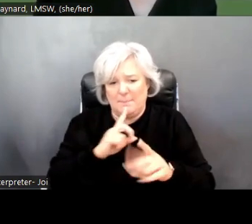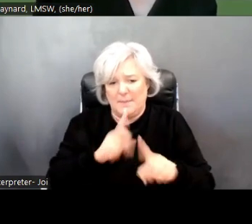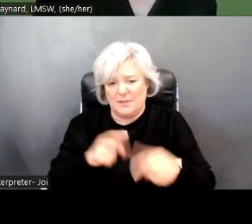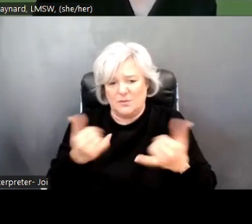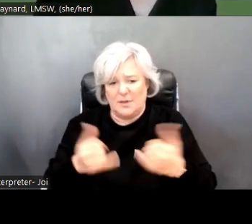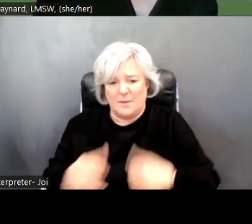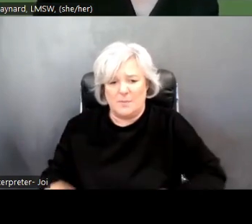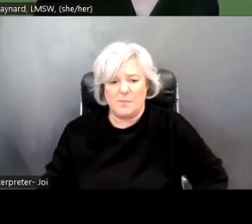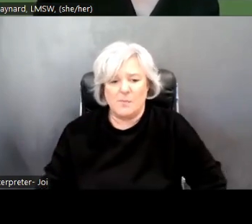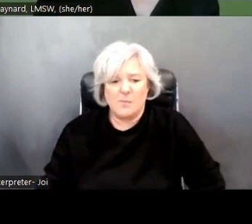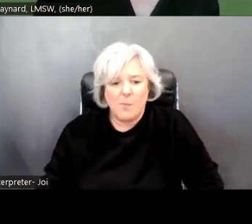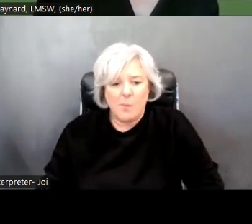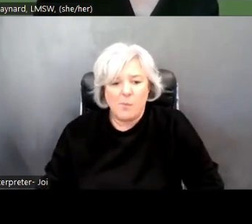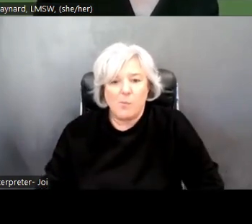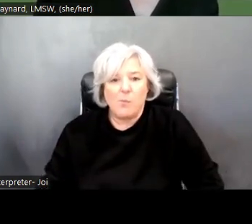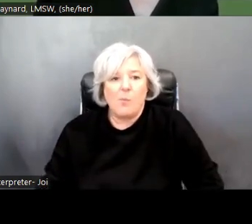now.